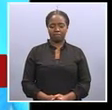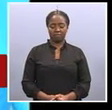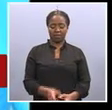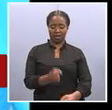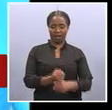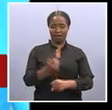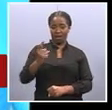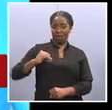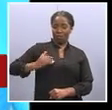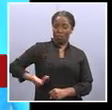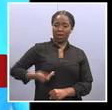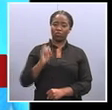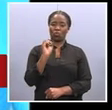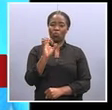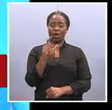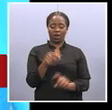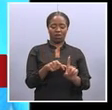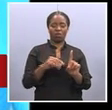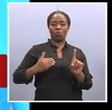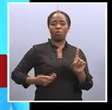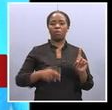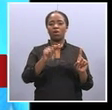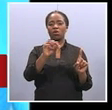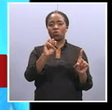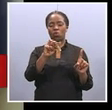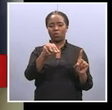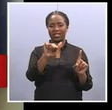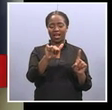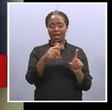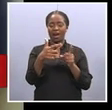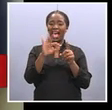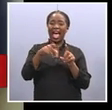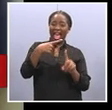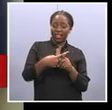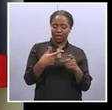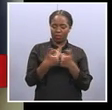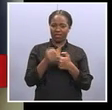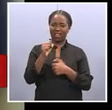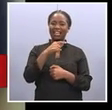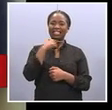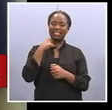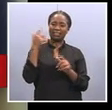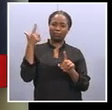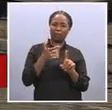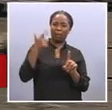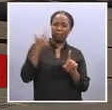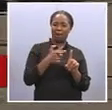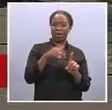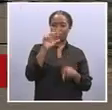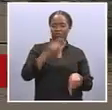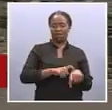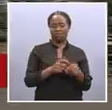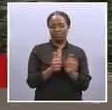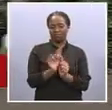Gauteng officials admit that the system has failed this woman. Nomsa Maduna was murdered allegedly by her former